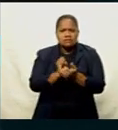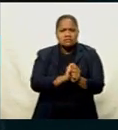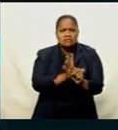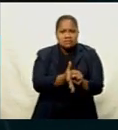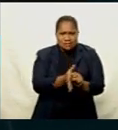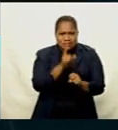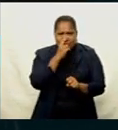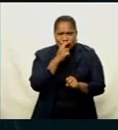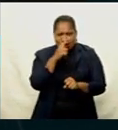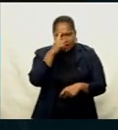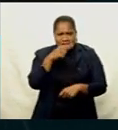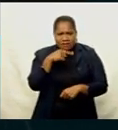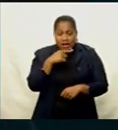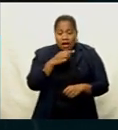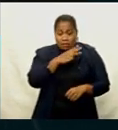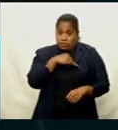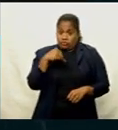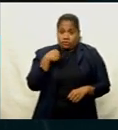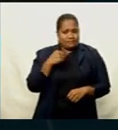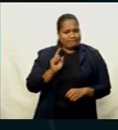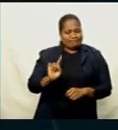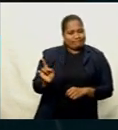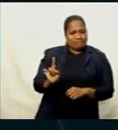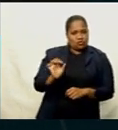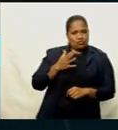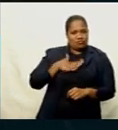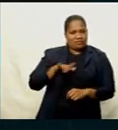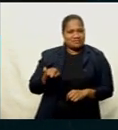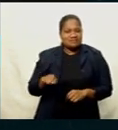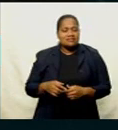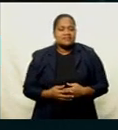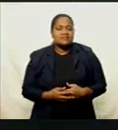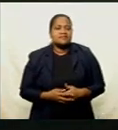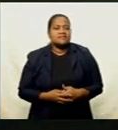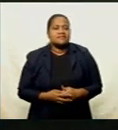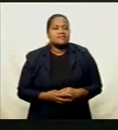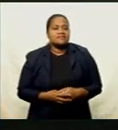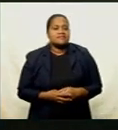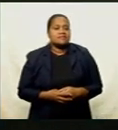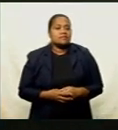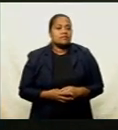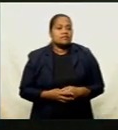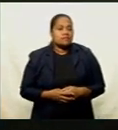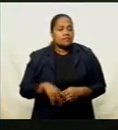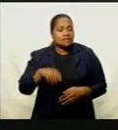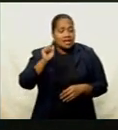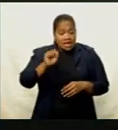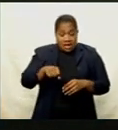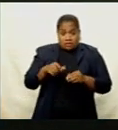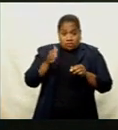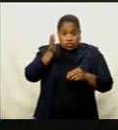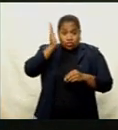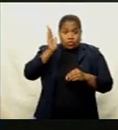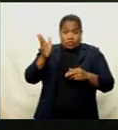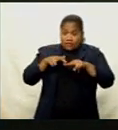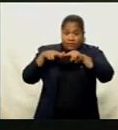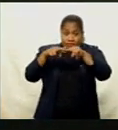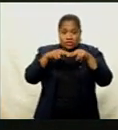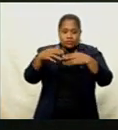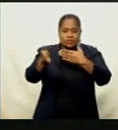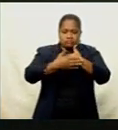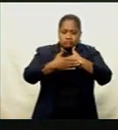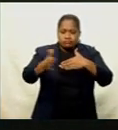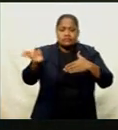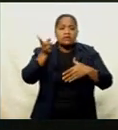ministry is taking no chances. For more, we join Kritika Kumar live. Edwin, the schools Fiji-wide will reopen on